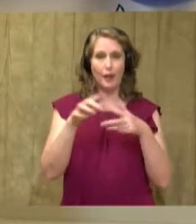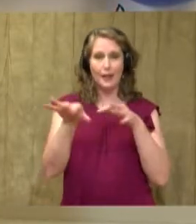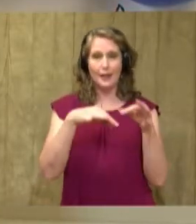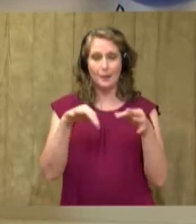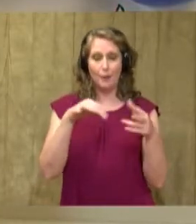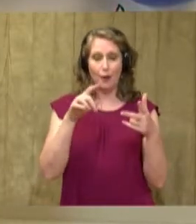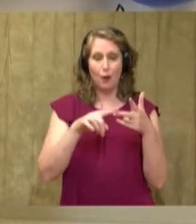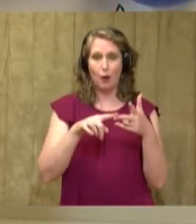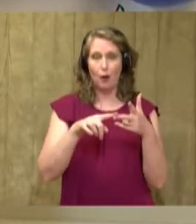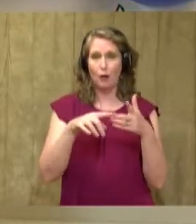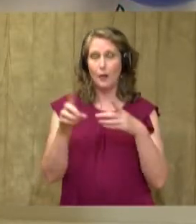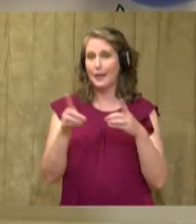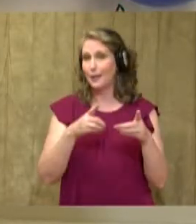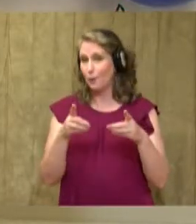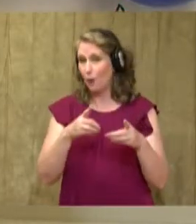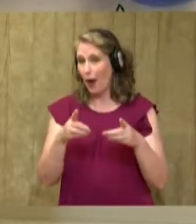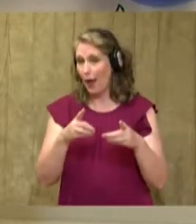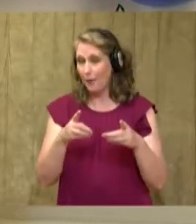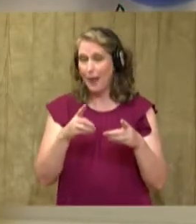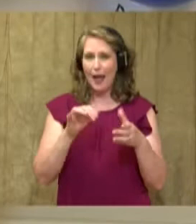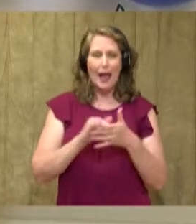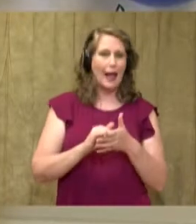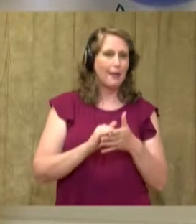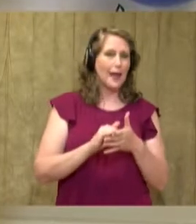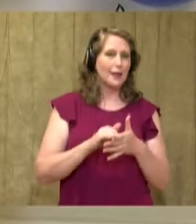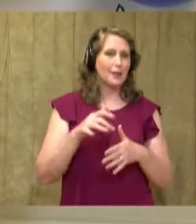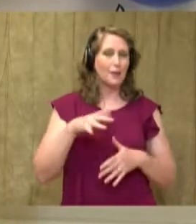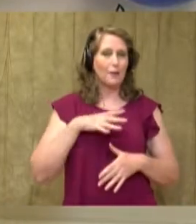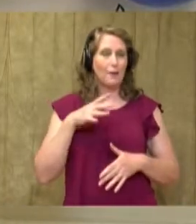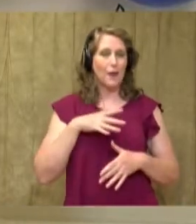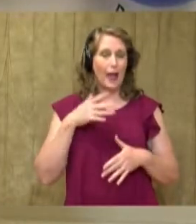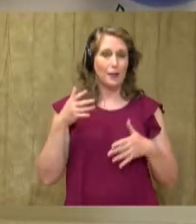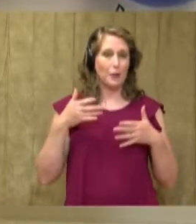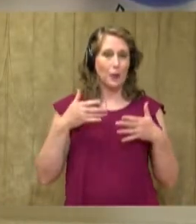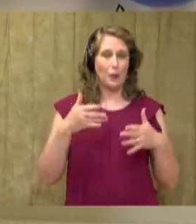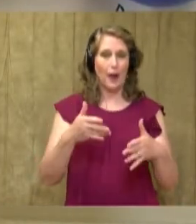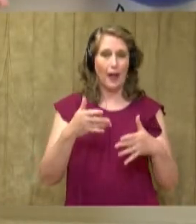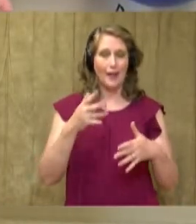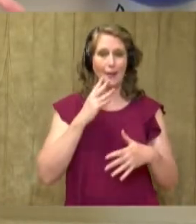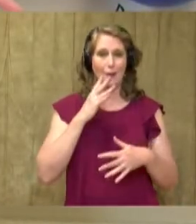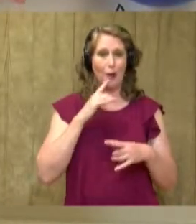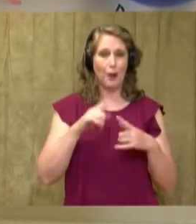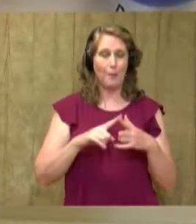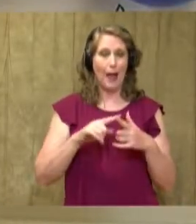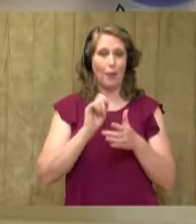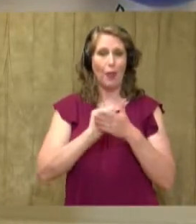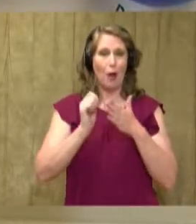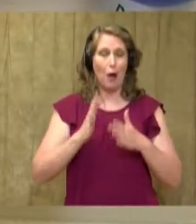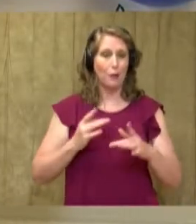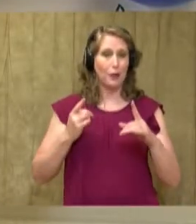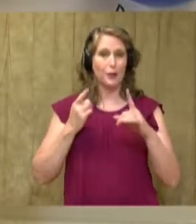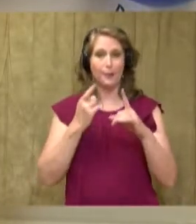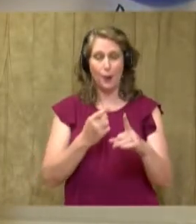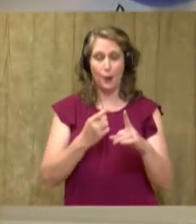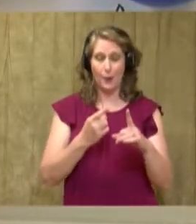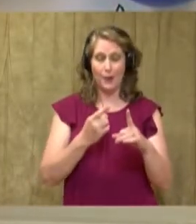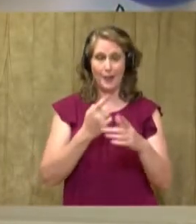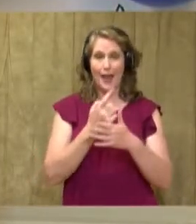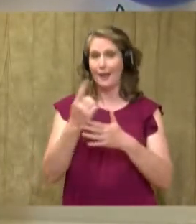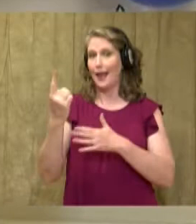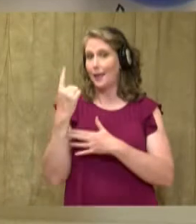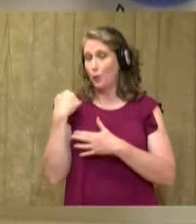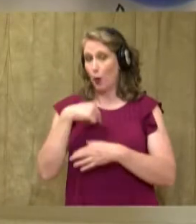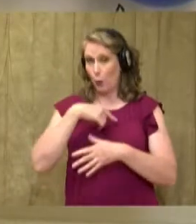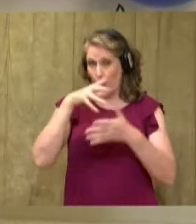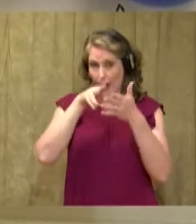or describe, all right? And we know that that's just kind of like a fancier way to talk about author's purpose. And remember, we learned last